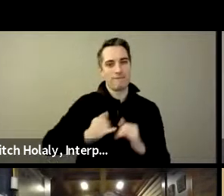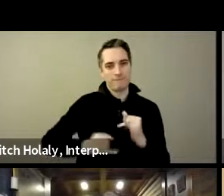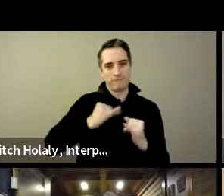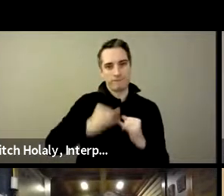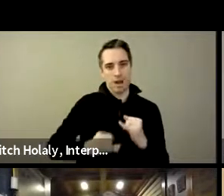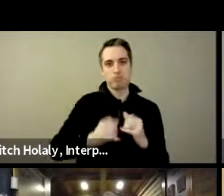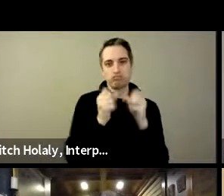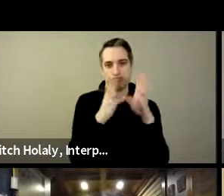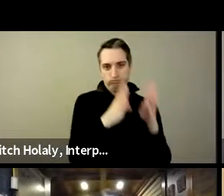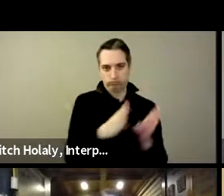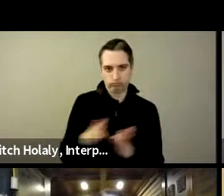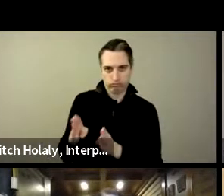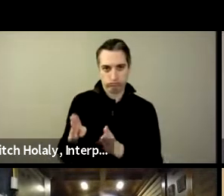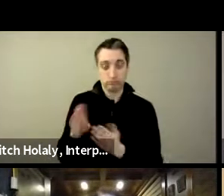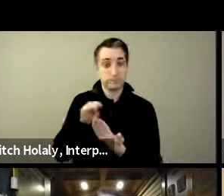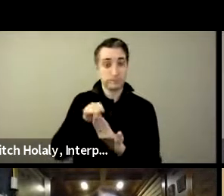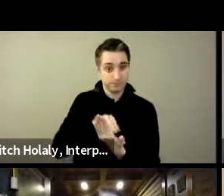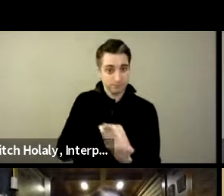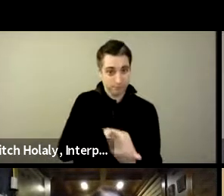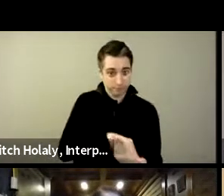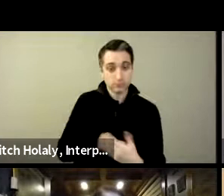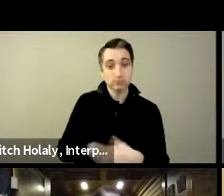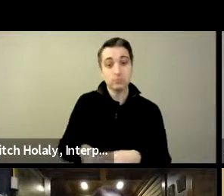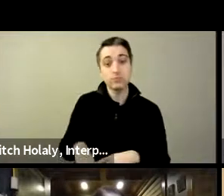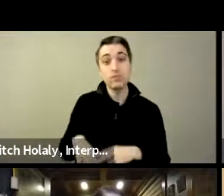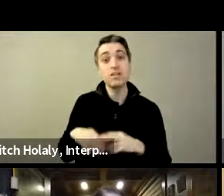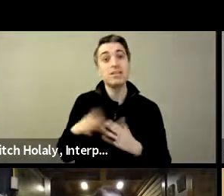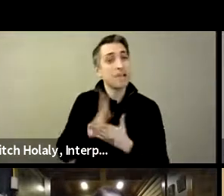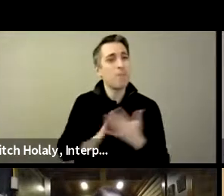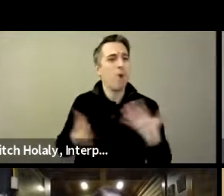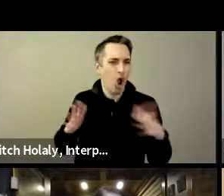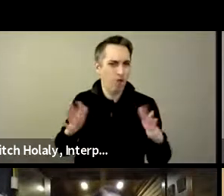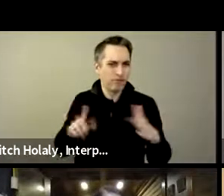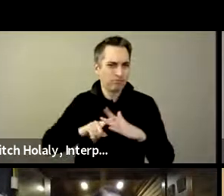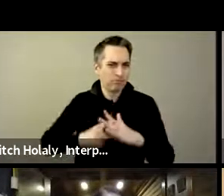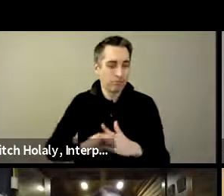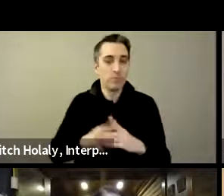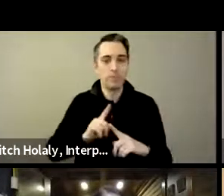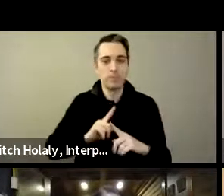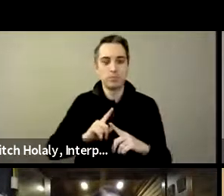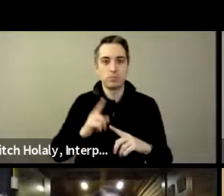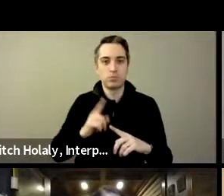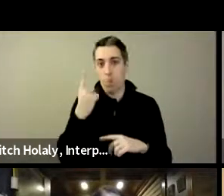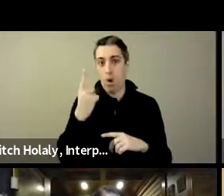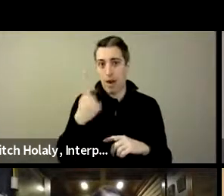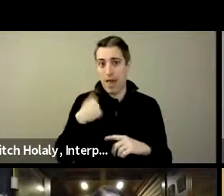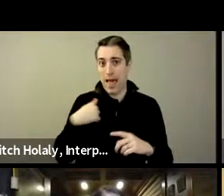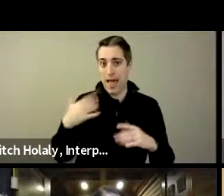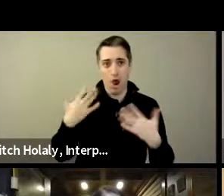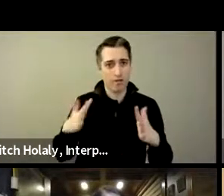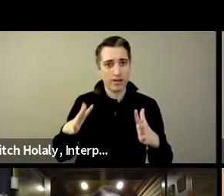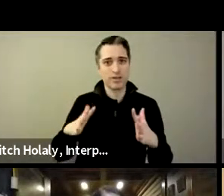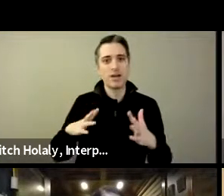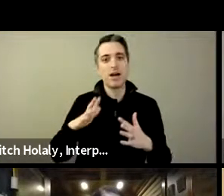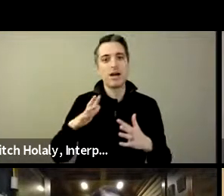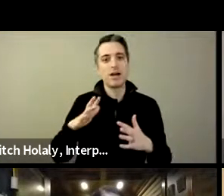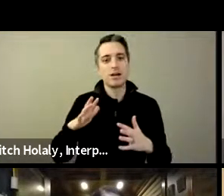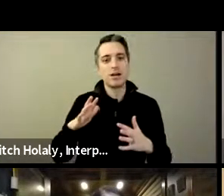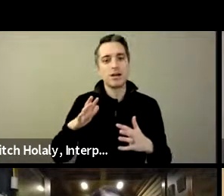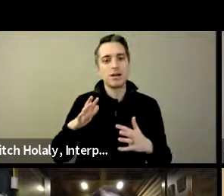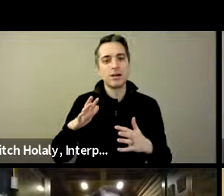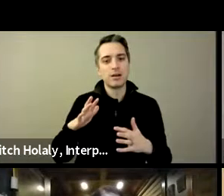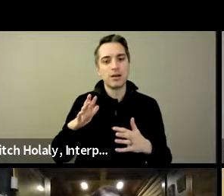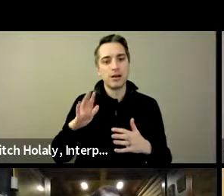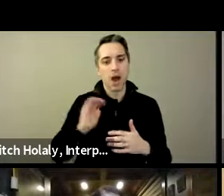taken place. Though initial steps, one of the things that I did right out the gate was to eliminate the staggered